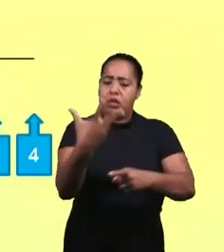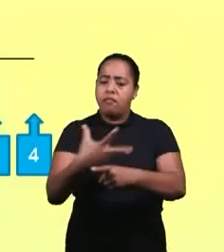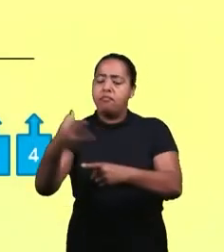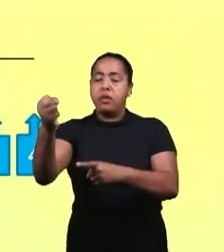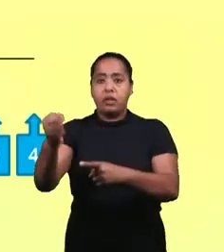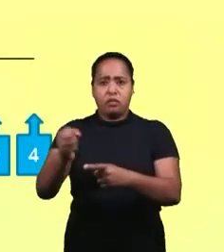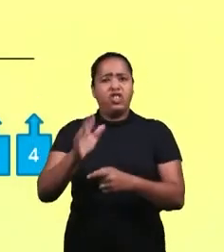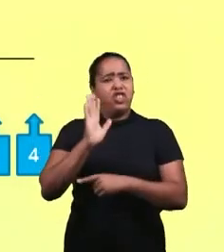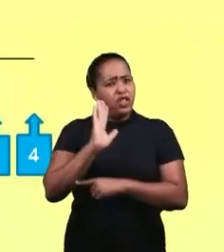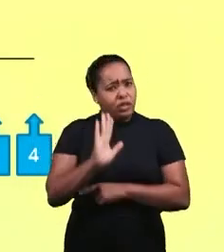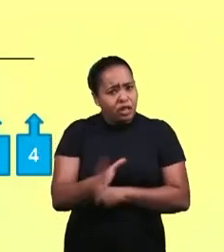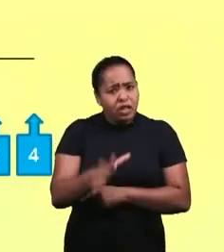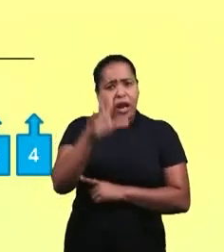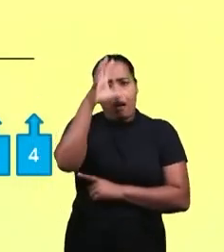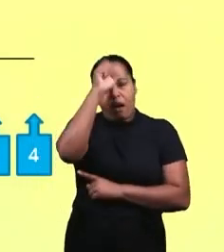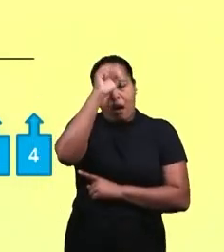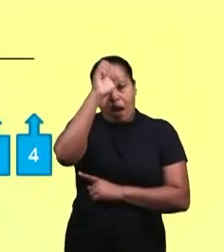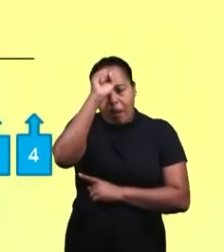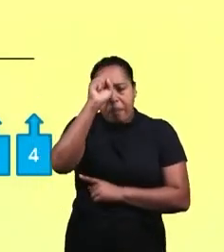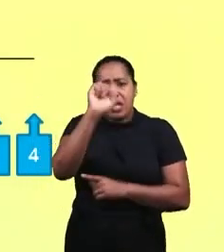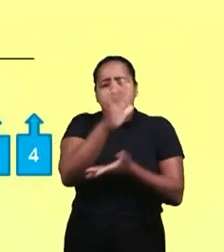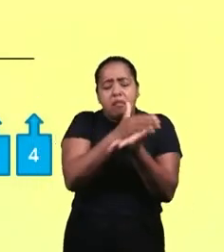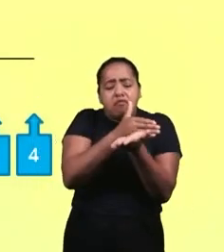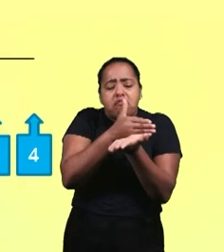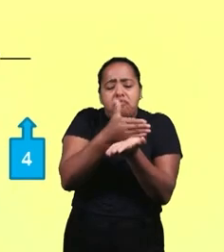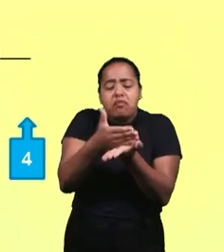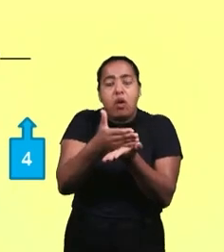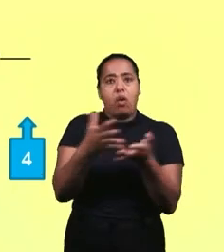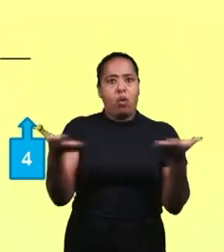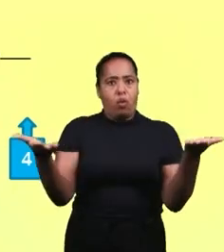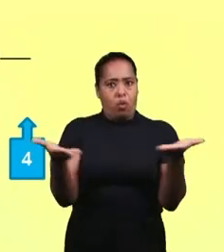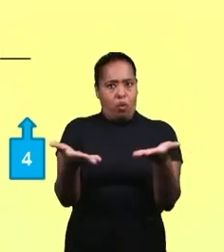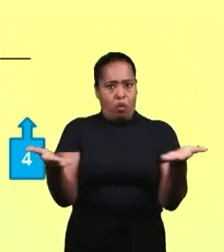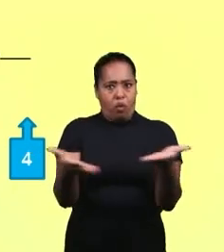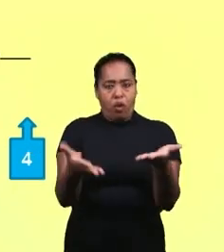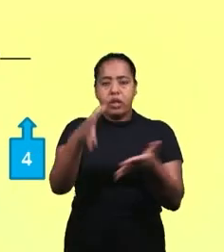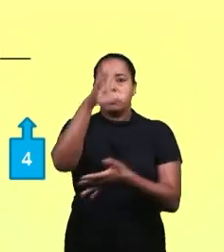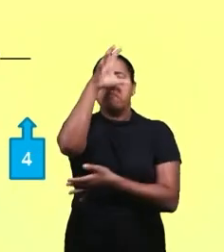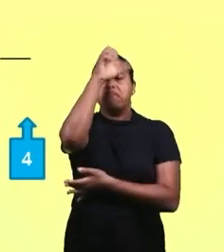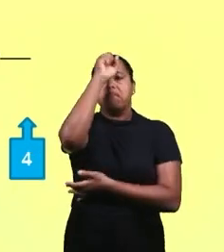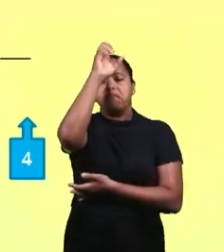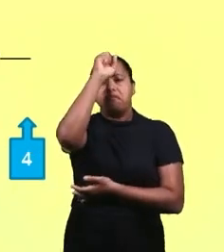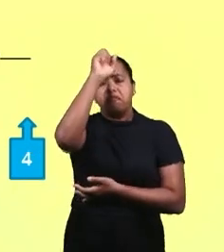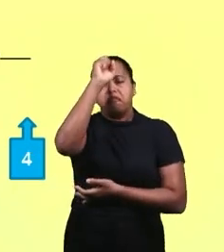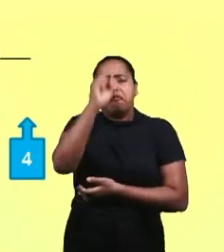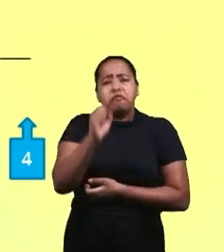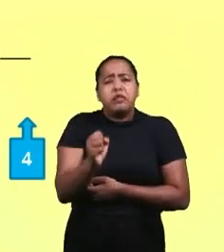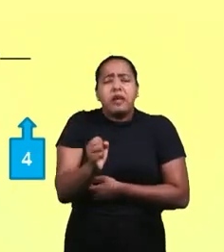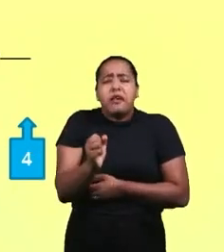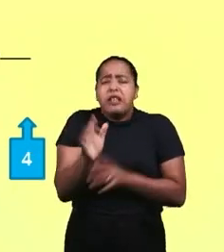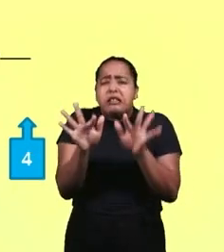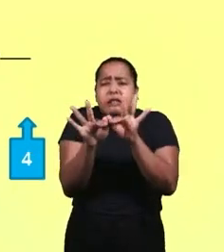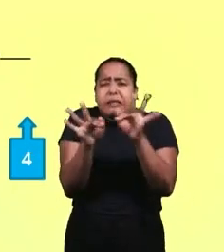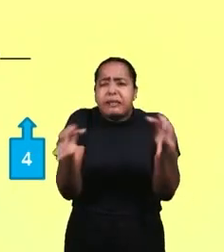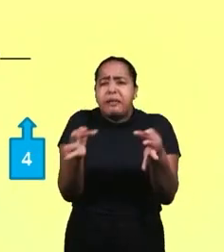learned the introduction, and today we will learn how to finish the song in an easier way.